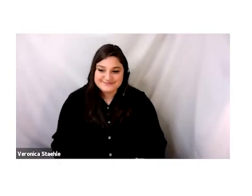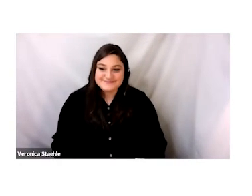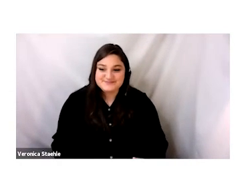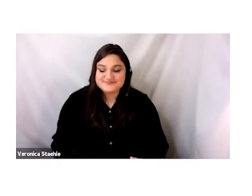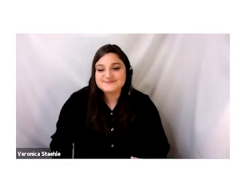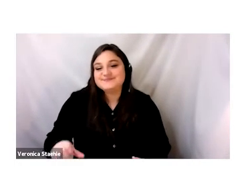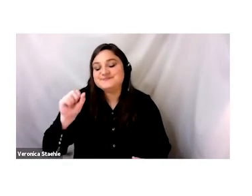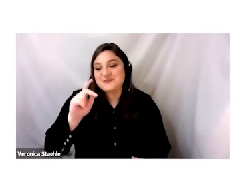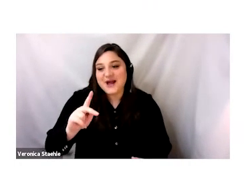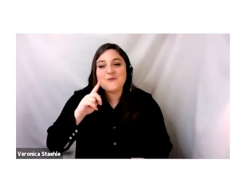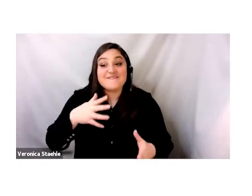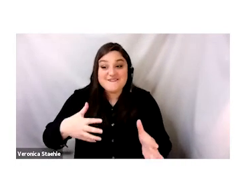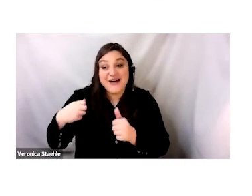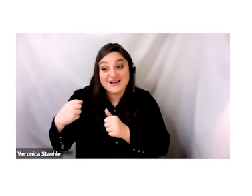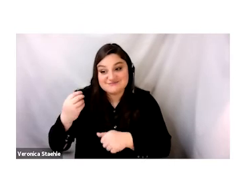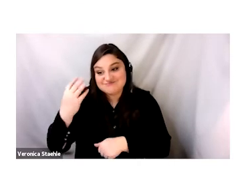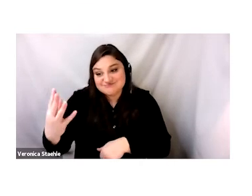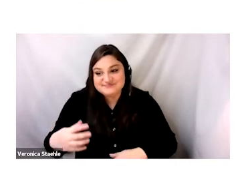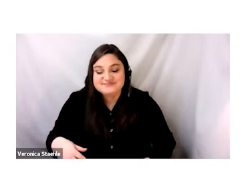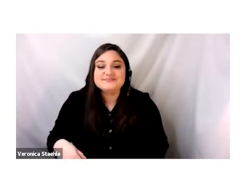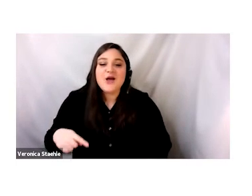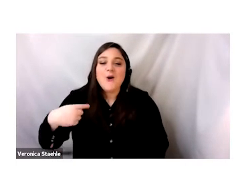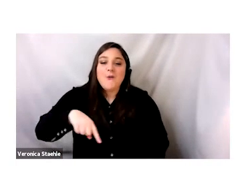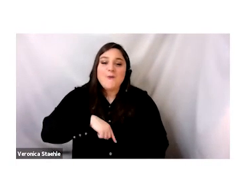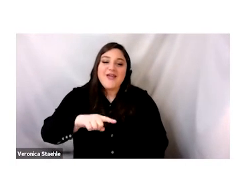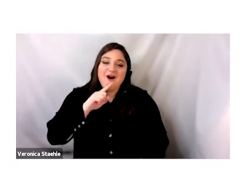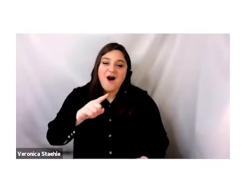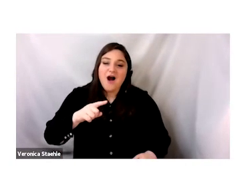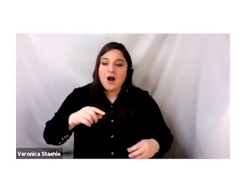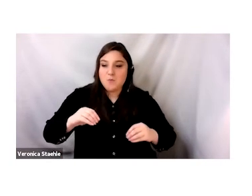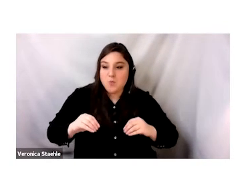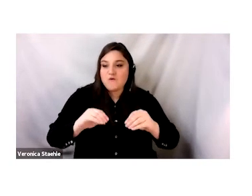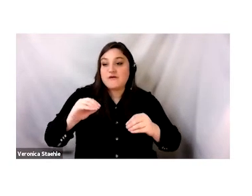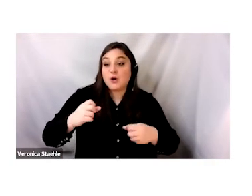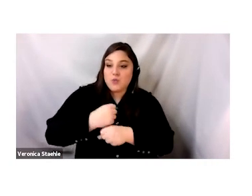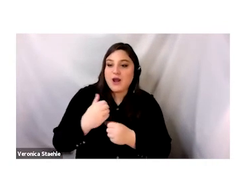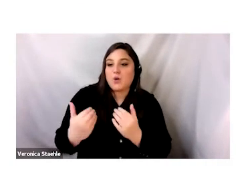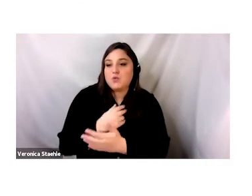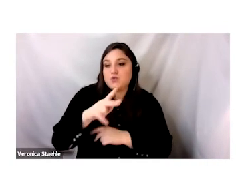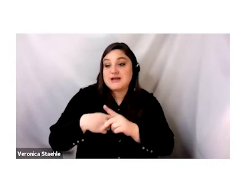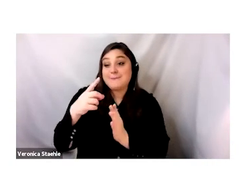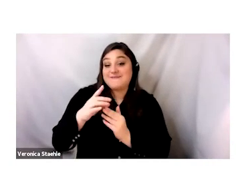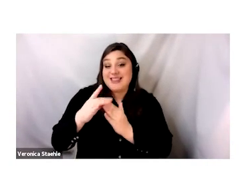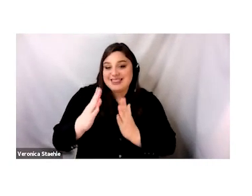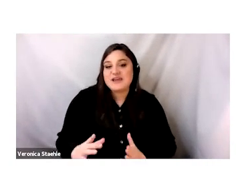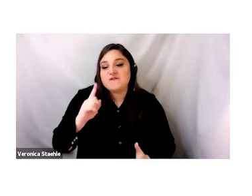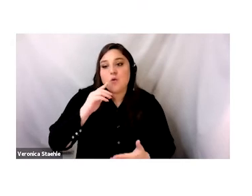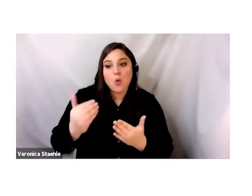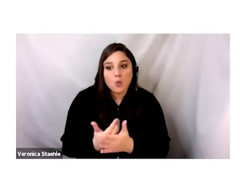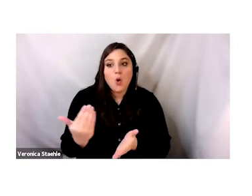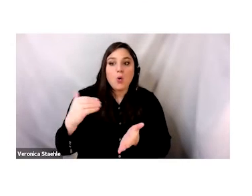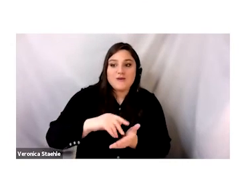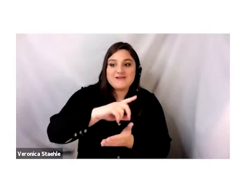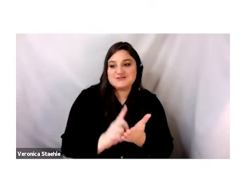right, so we are mobilizing a new type of leader that we call Redesigners for Justice. We are challenging